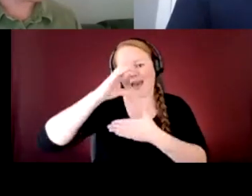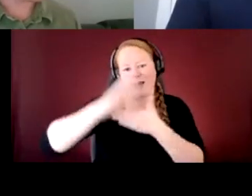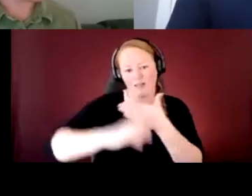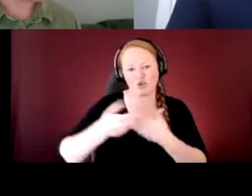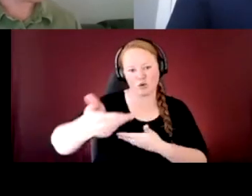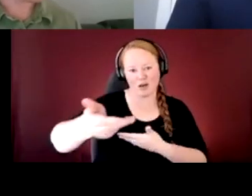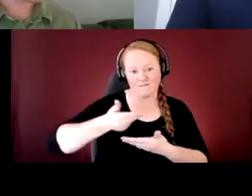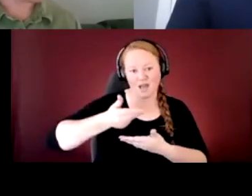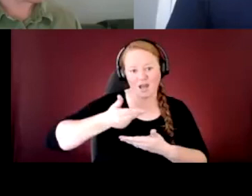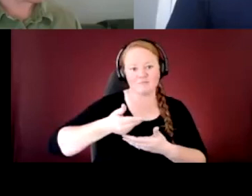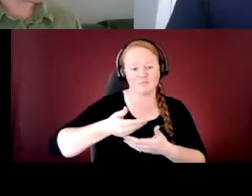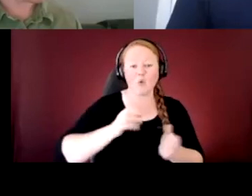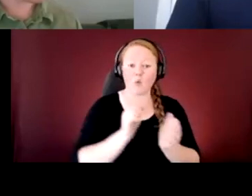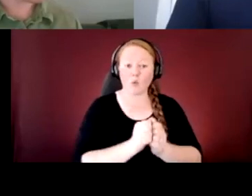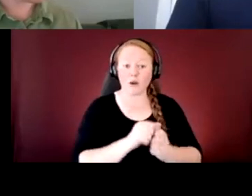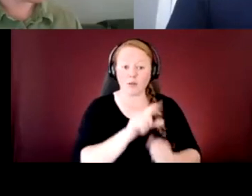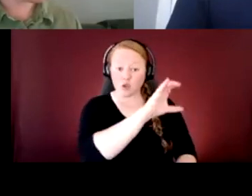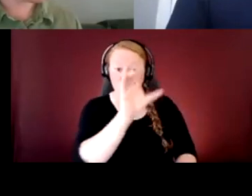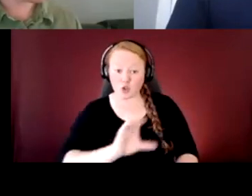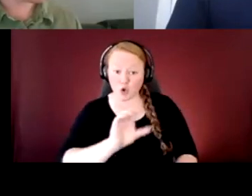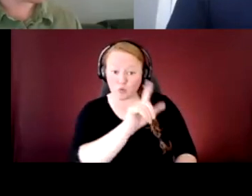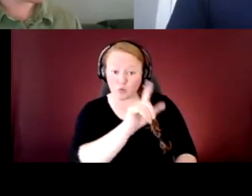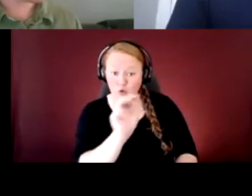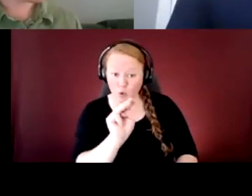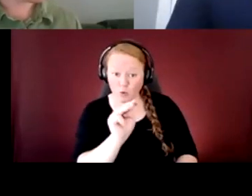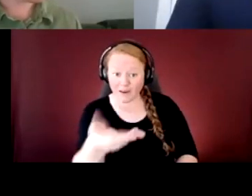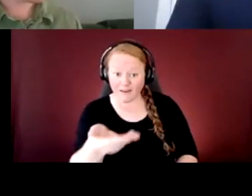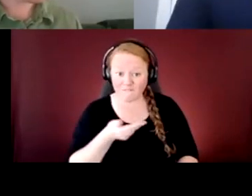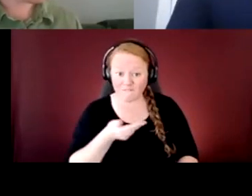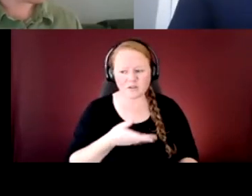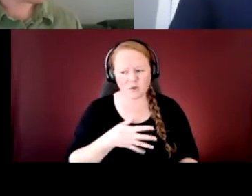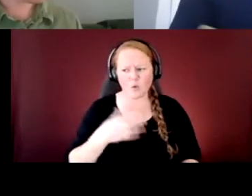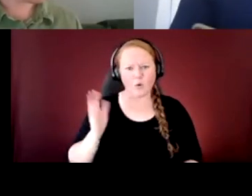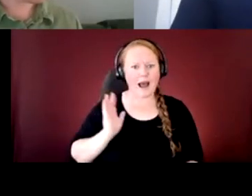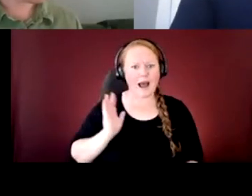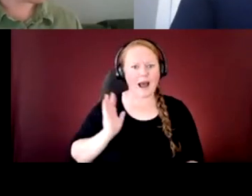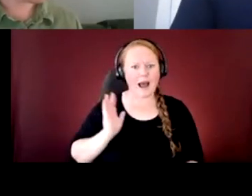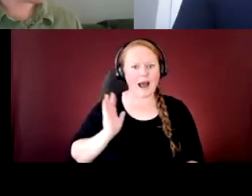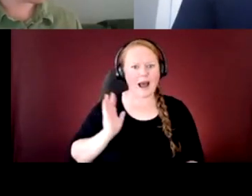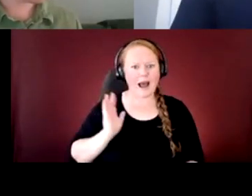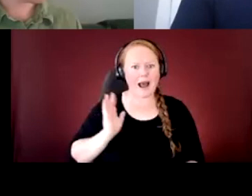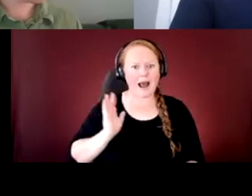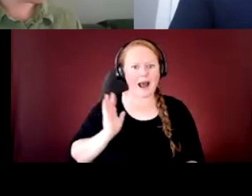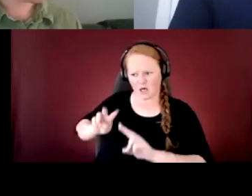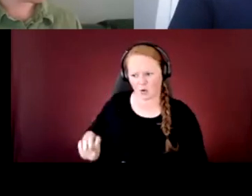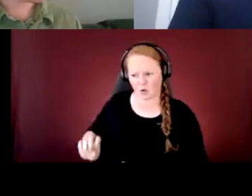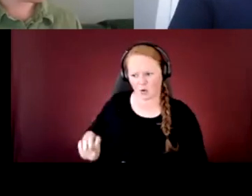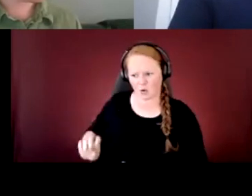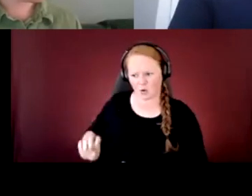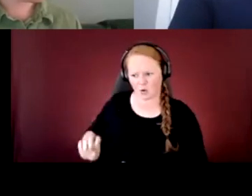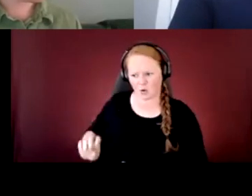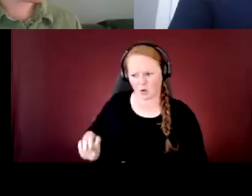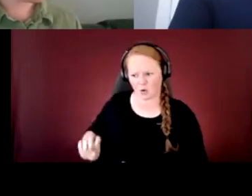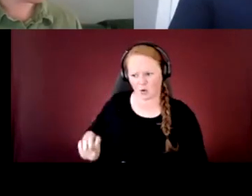be providing, we'll be evaluating our own training and providing some feedback to the city on the, how